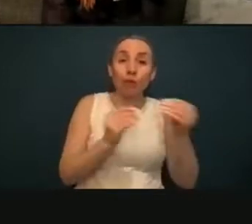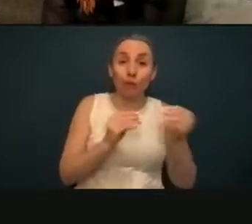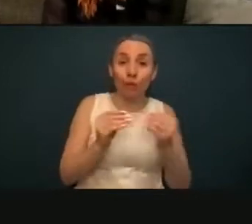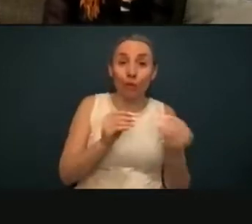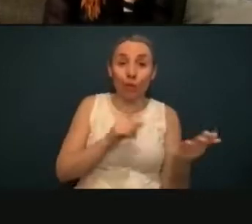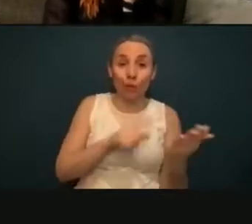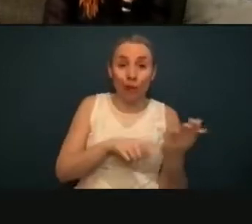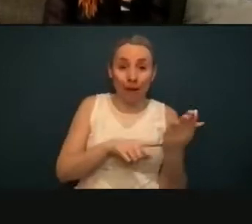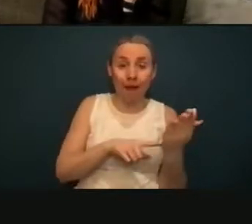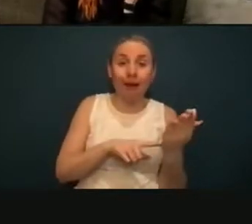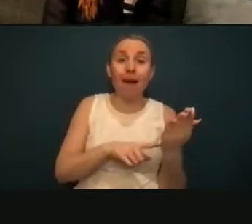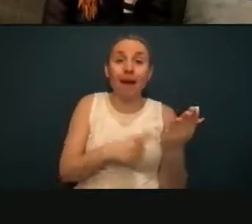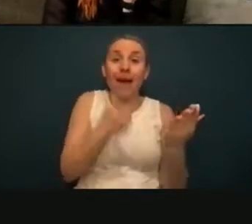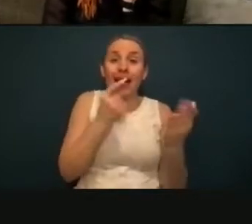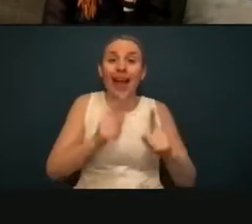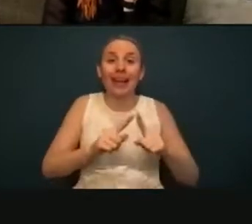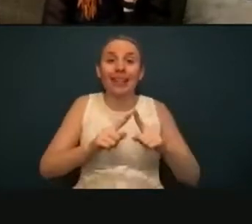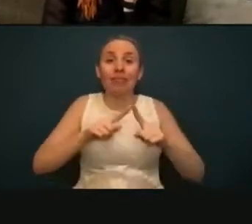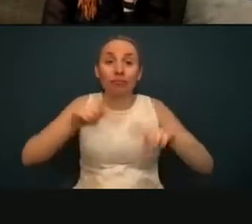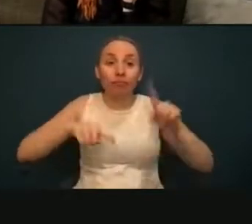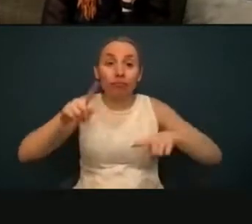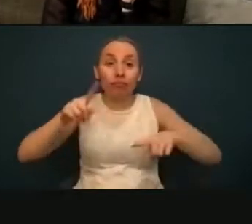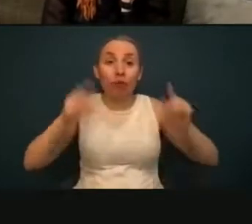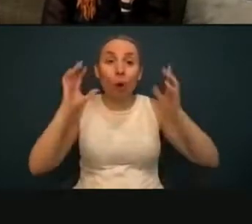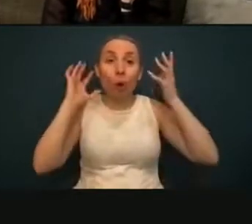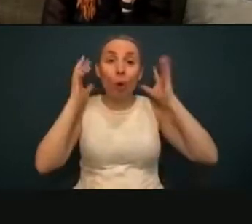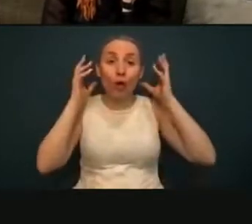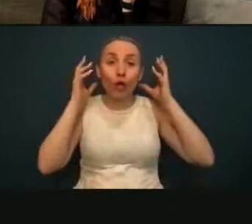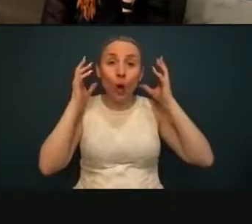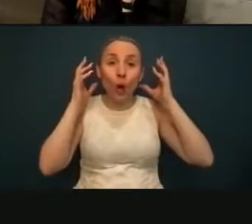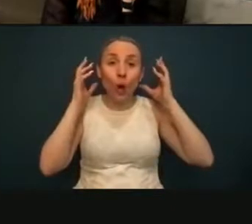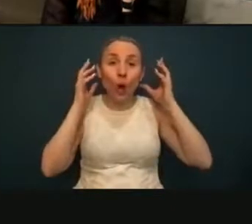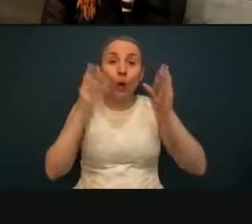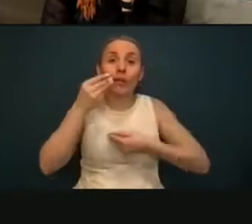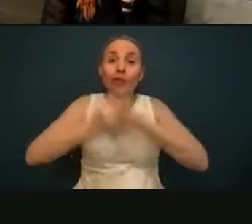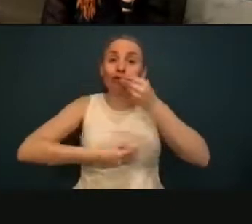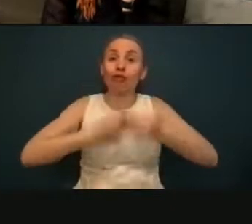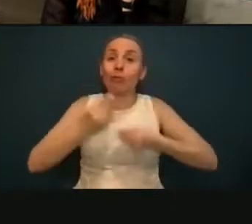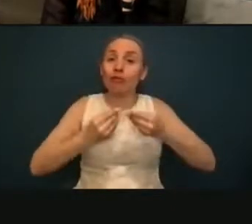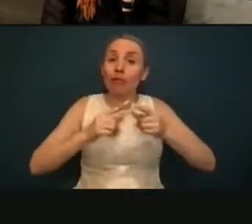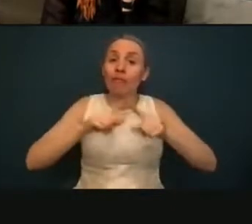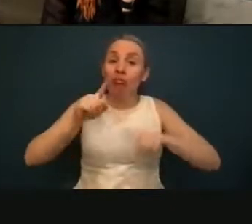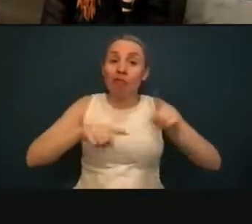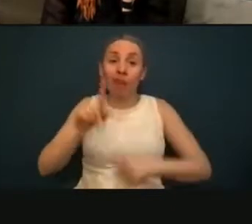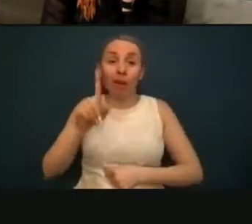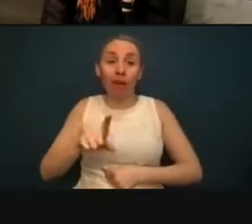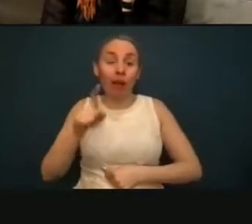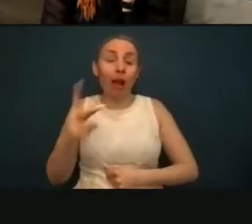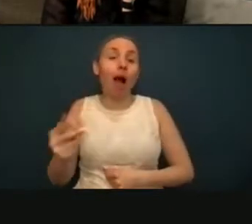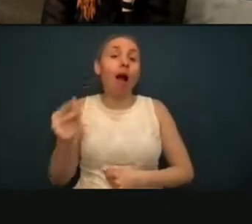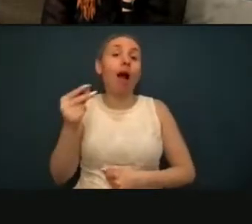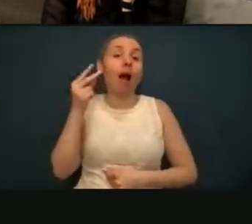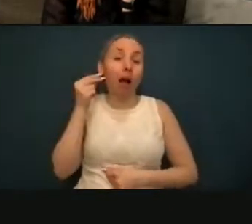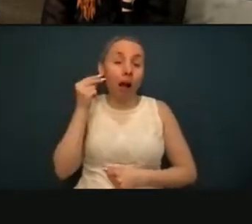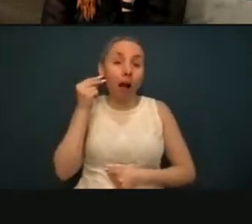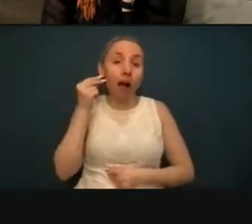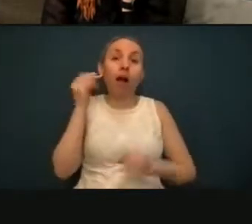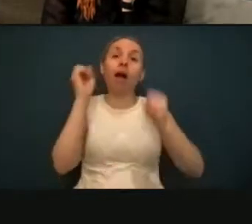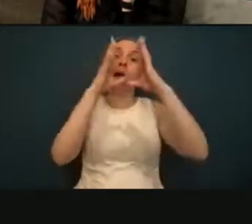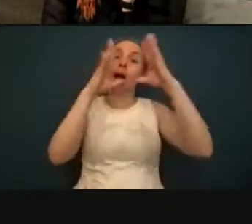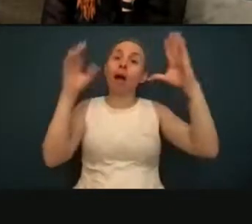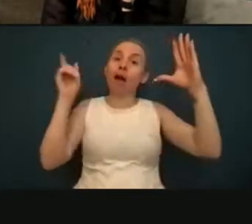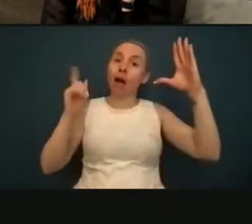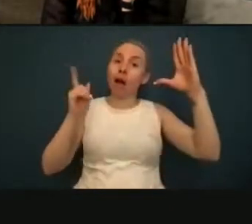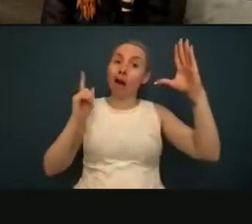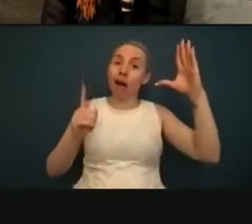different audio descriptions to understand what is happening in